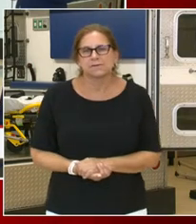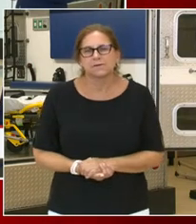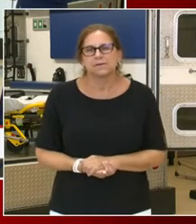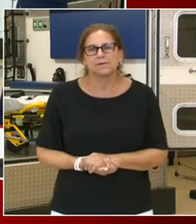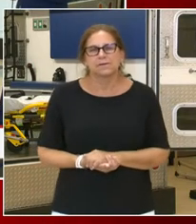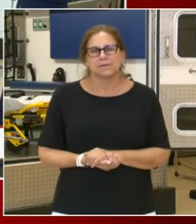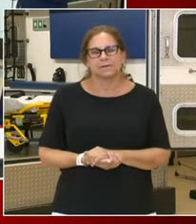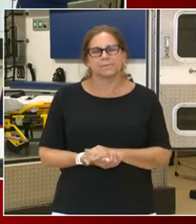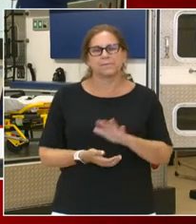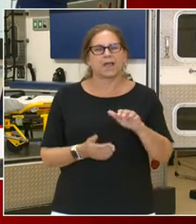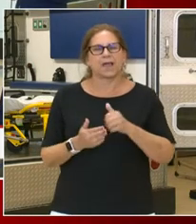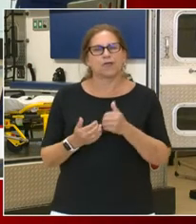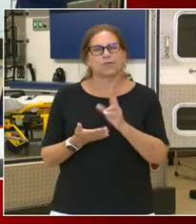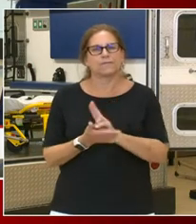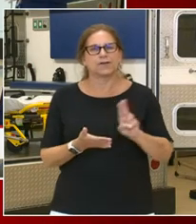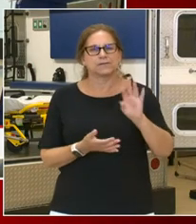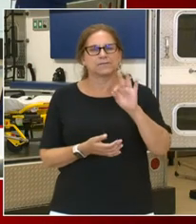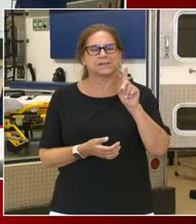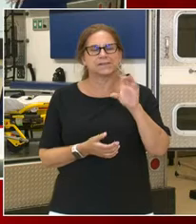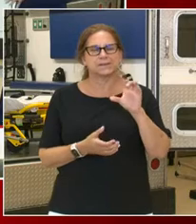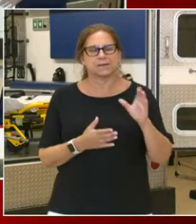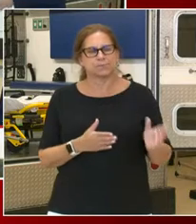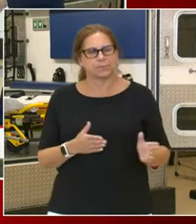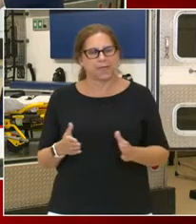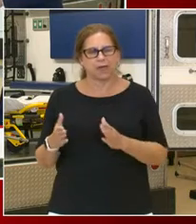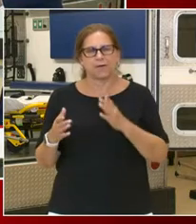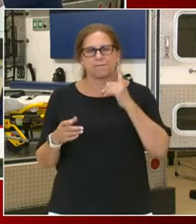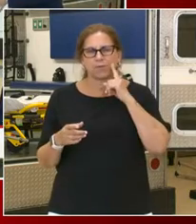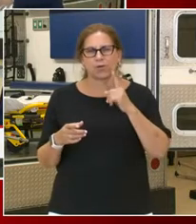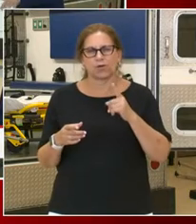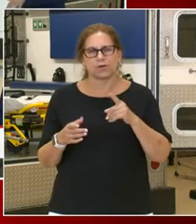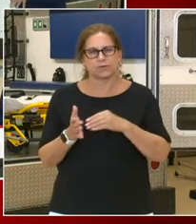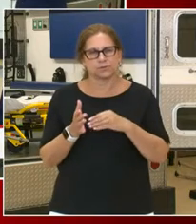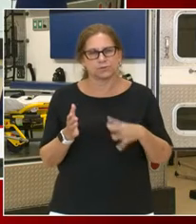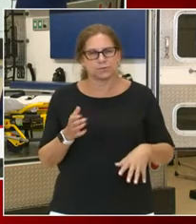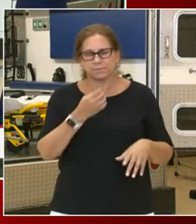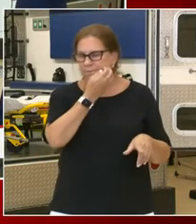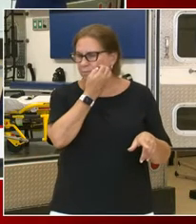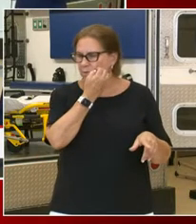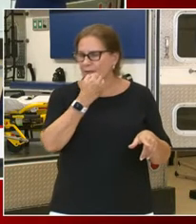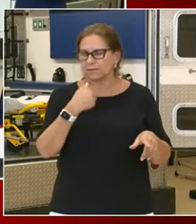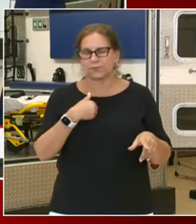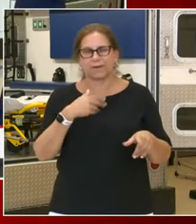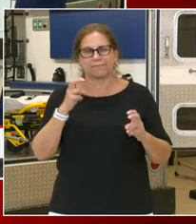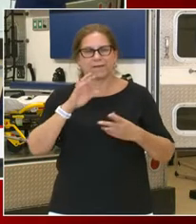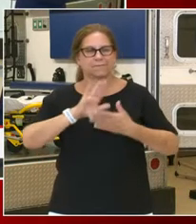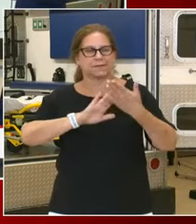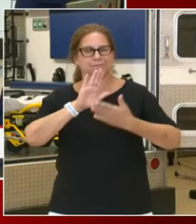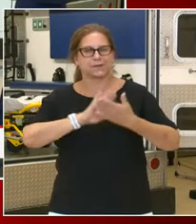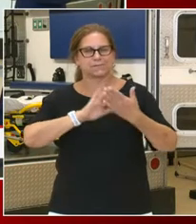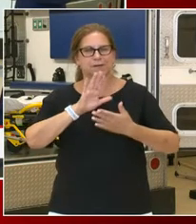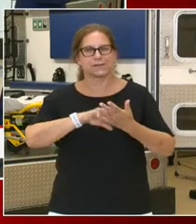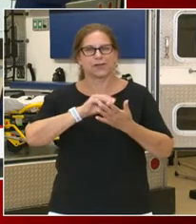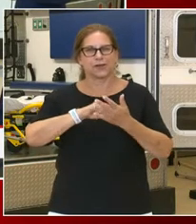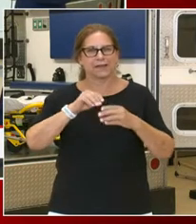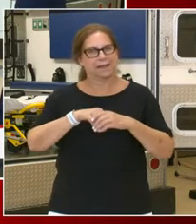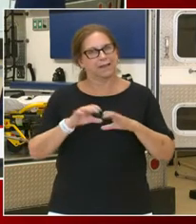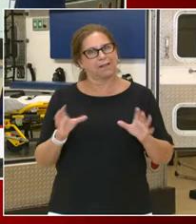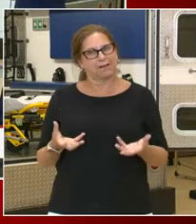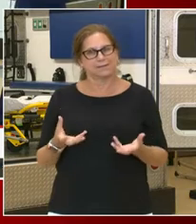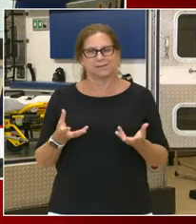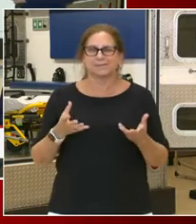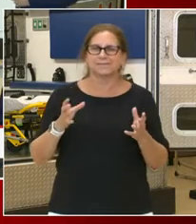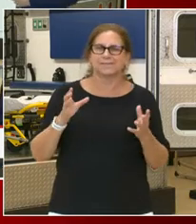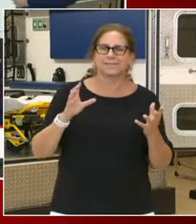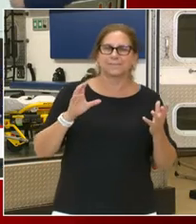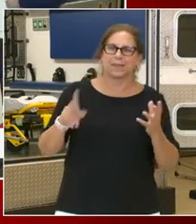prepared to welcome back more students in-person learning in the fall. And can you talk us about the steps of how you're preparing for more